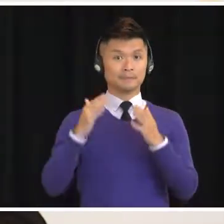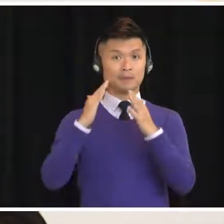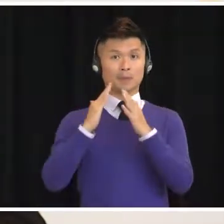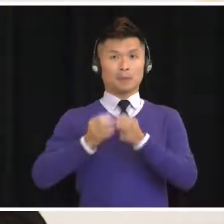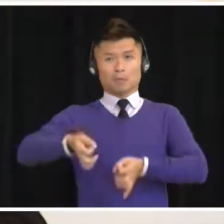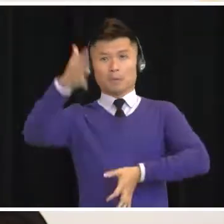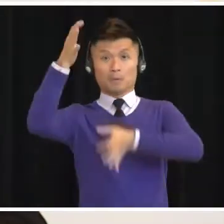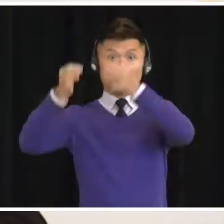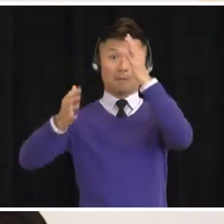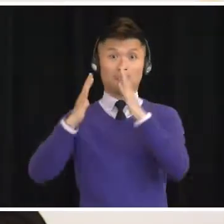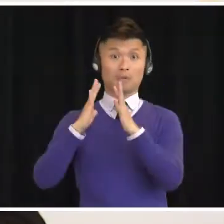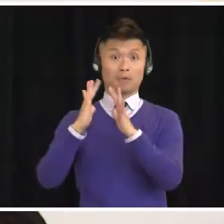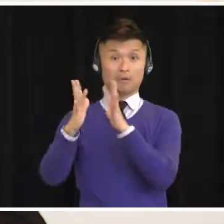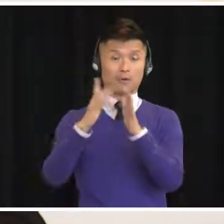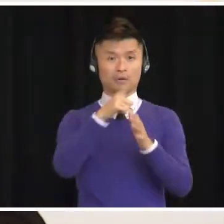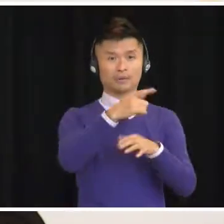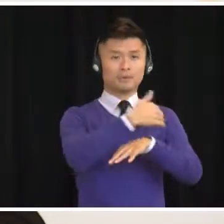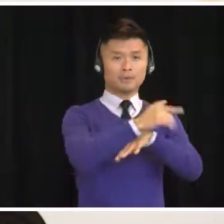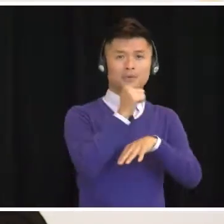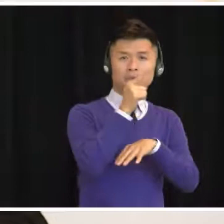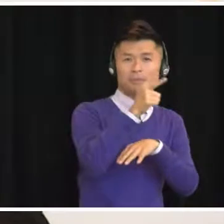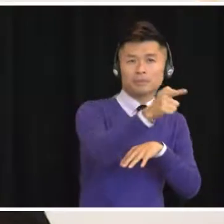discrimination on ethnic